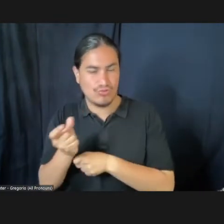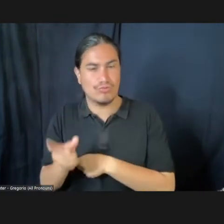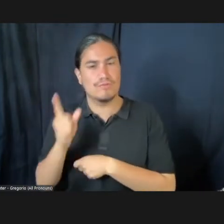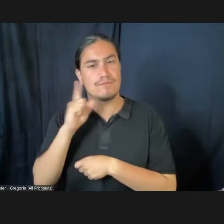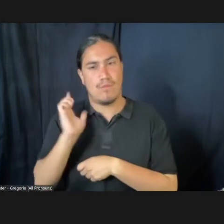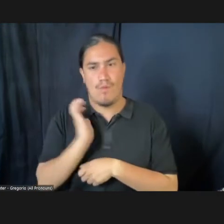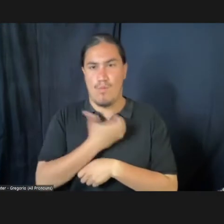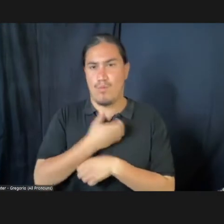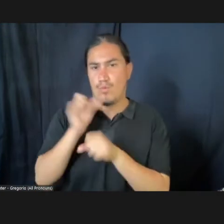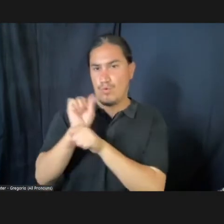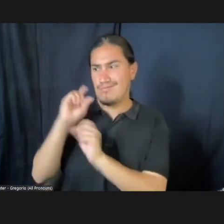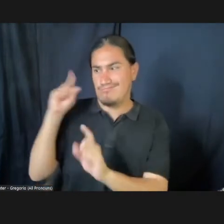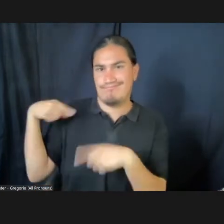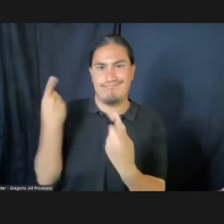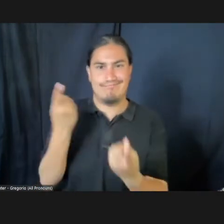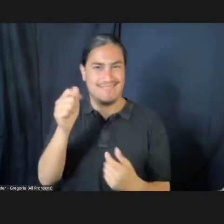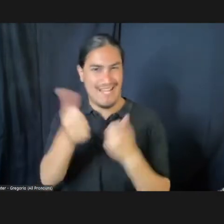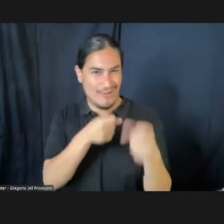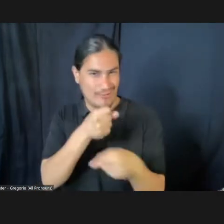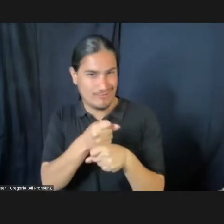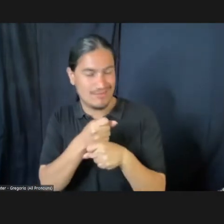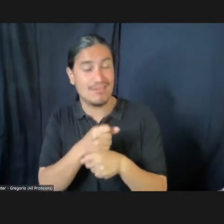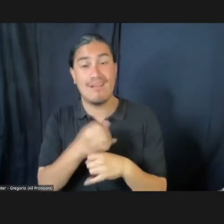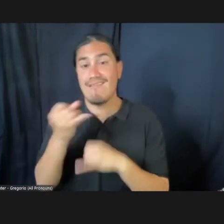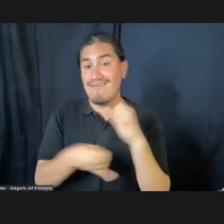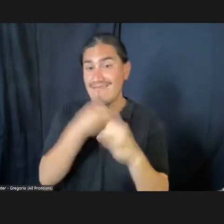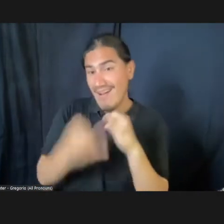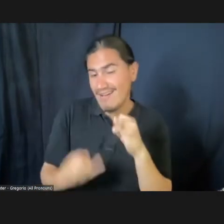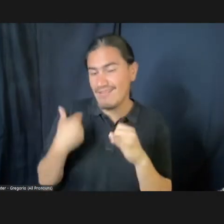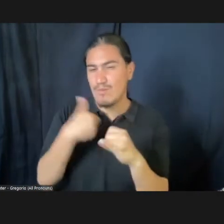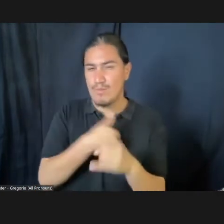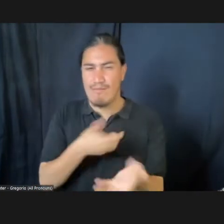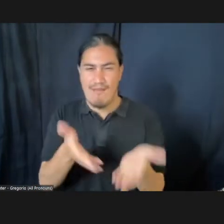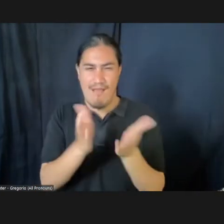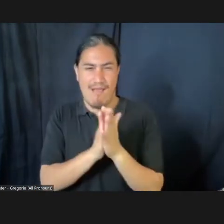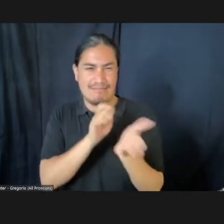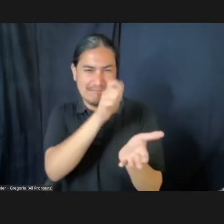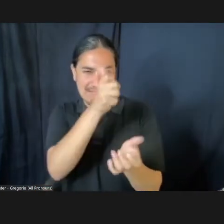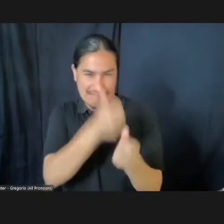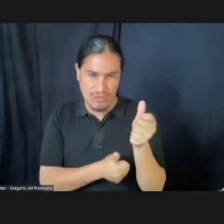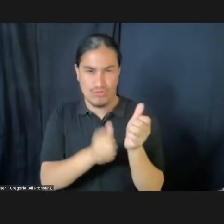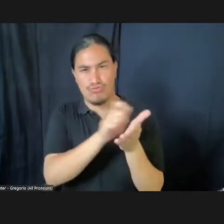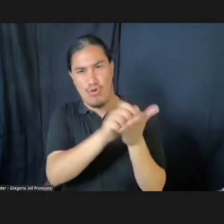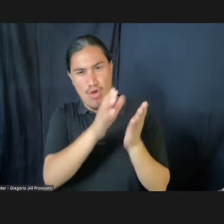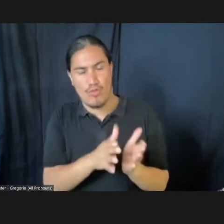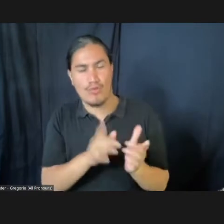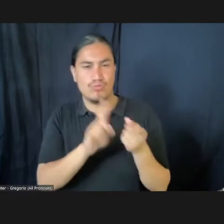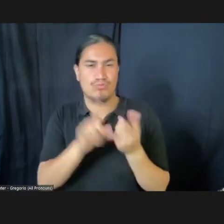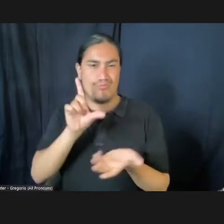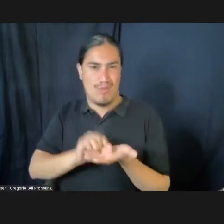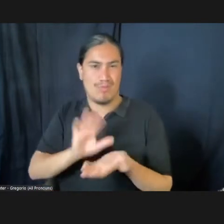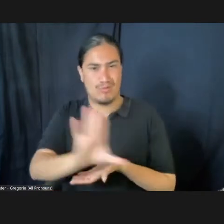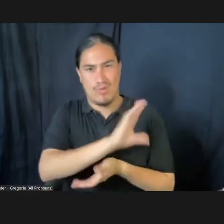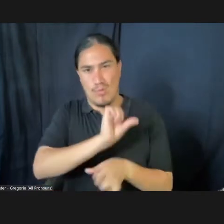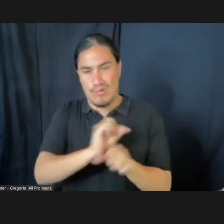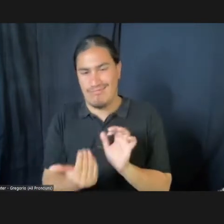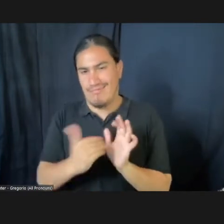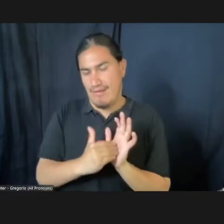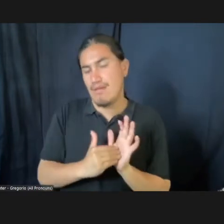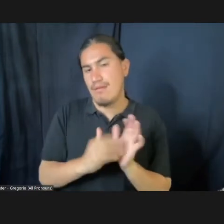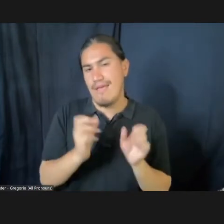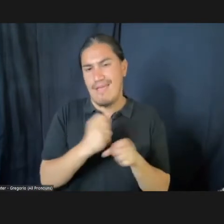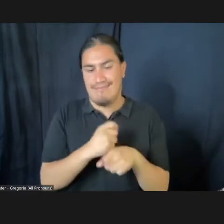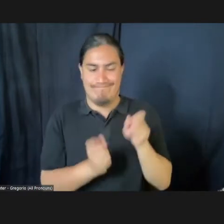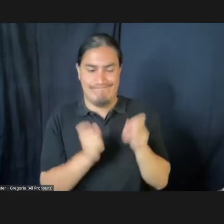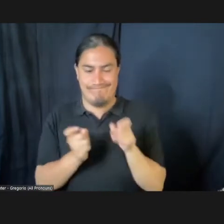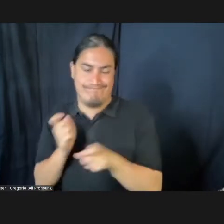work. And finally, we asked each author for permission to republish their essay and made final